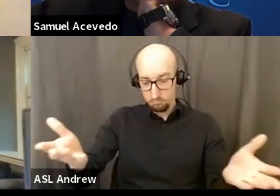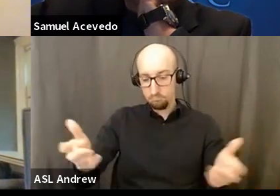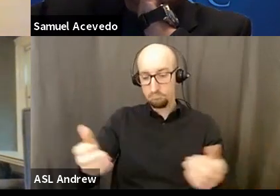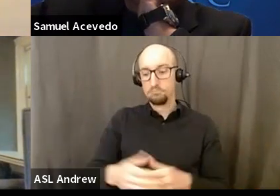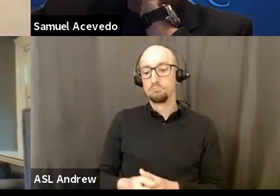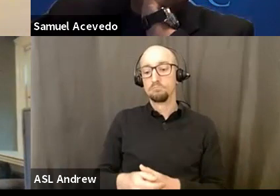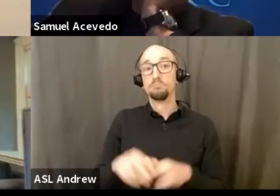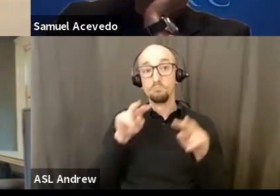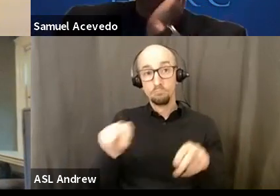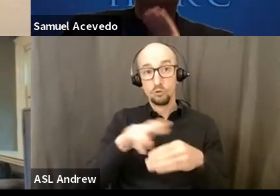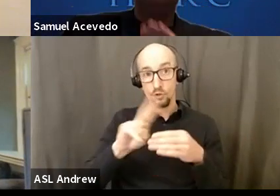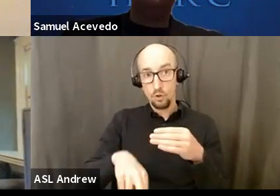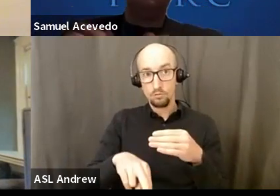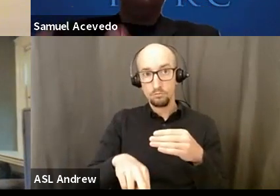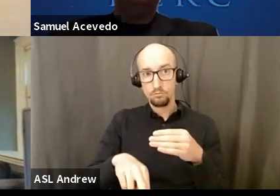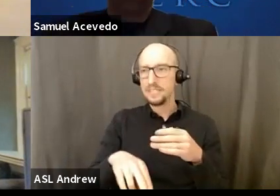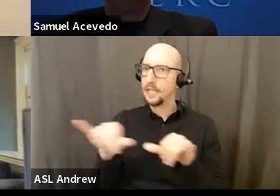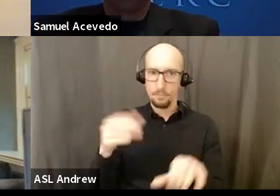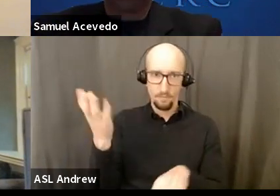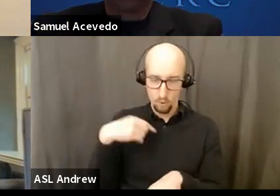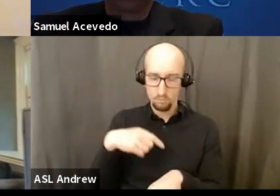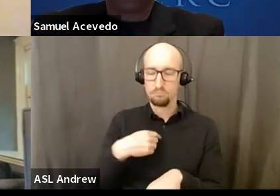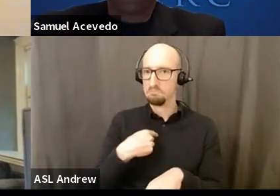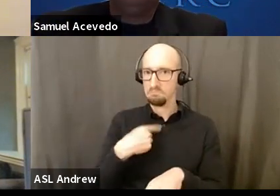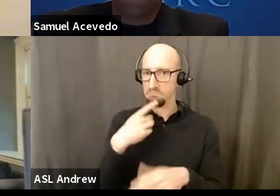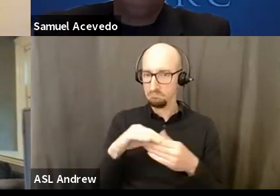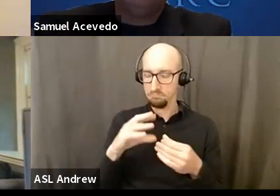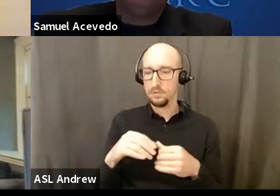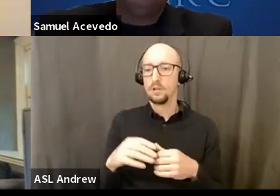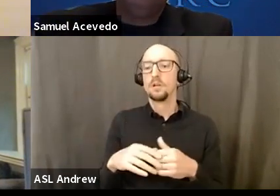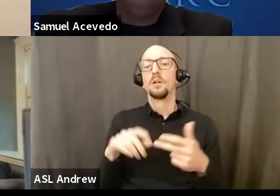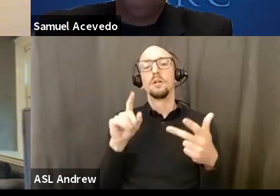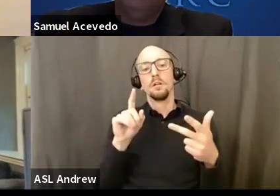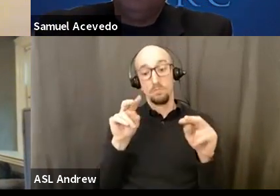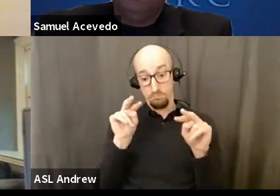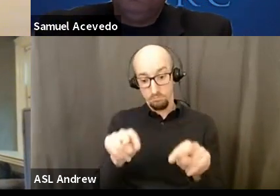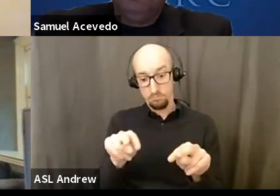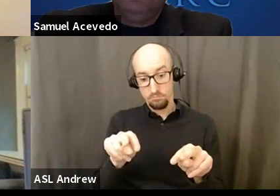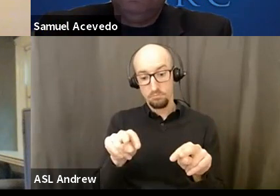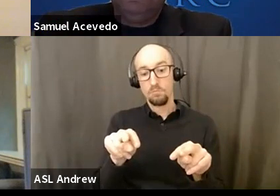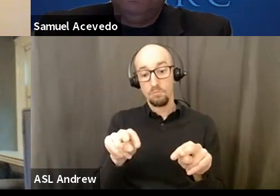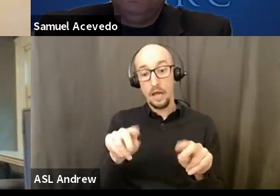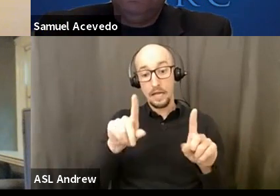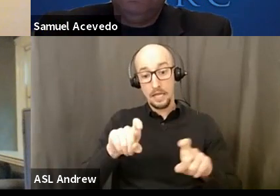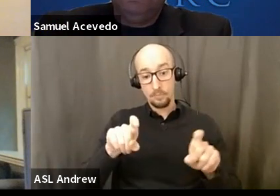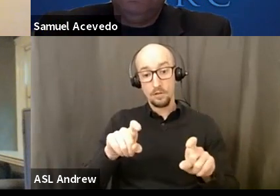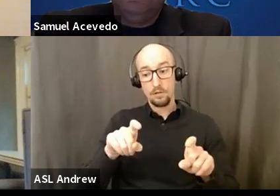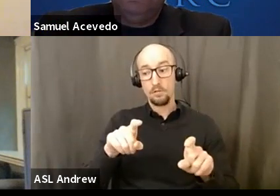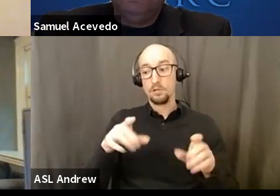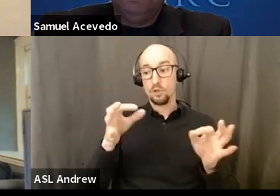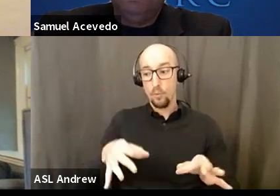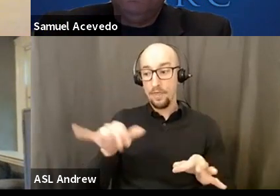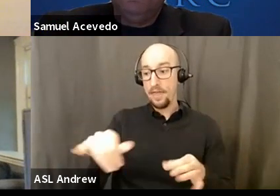as I've indicated before, to determine the grade level readiness of the